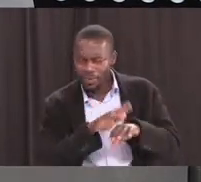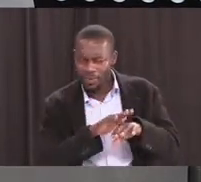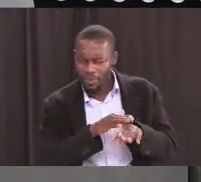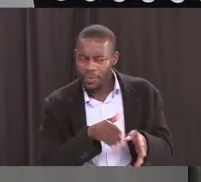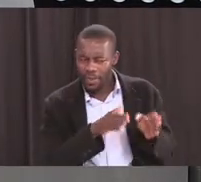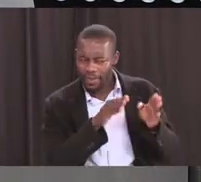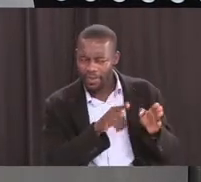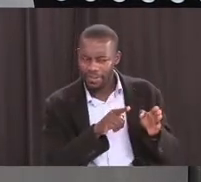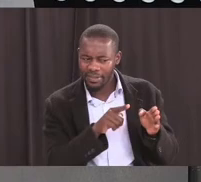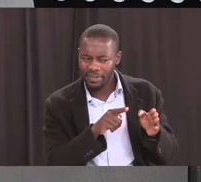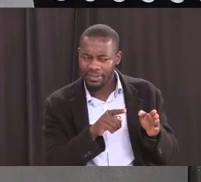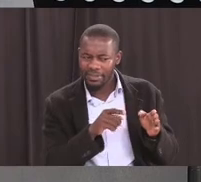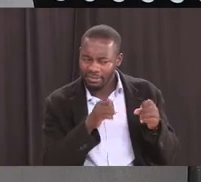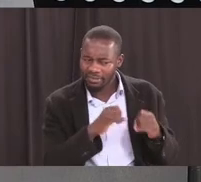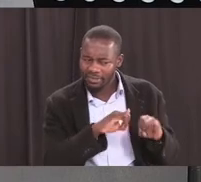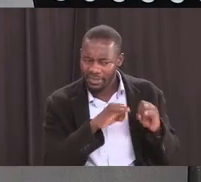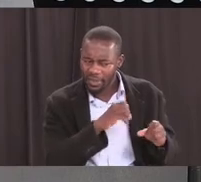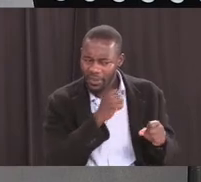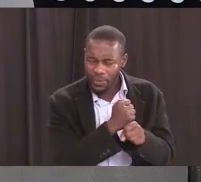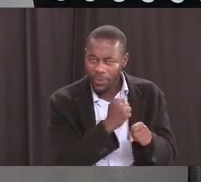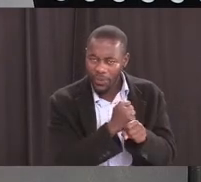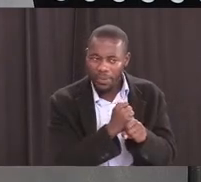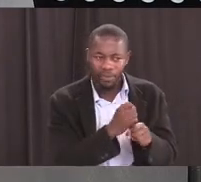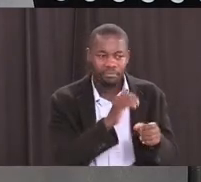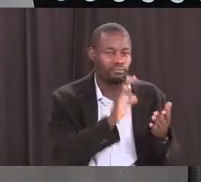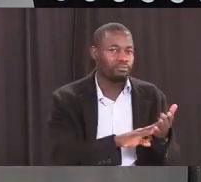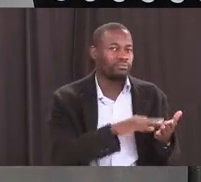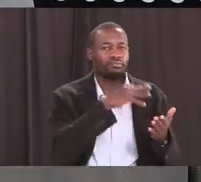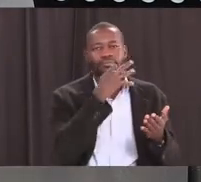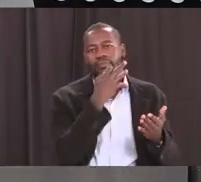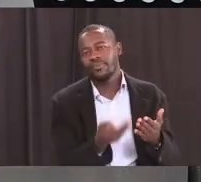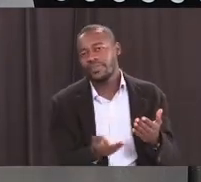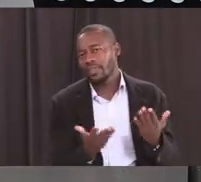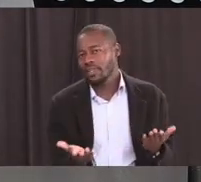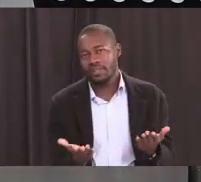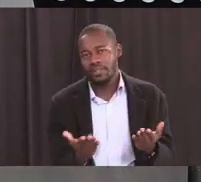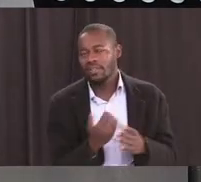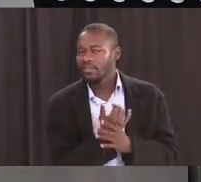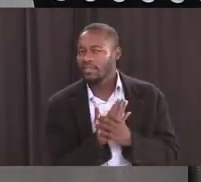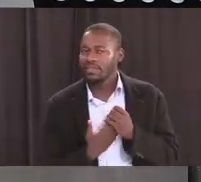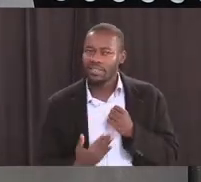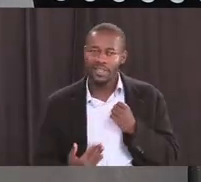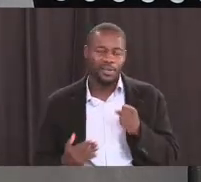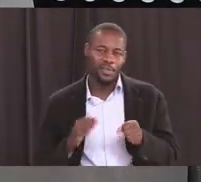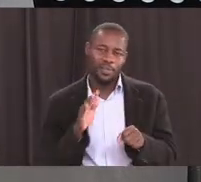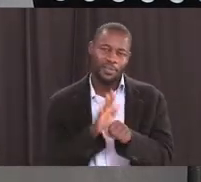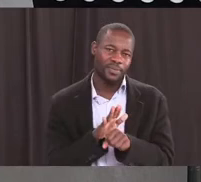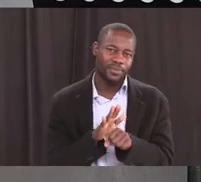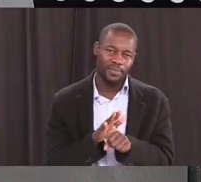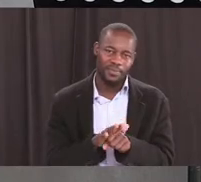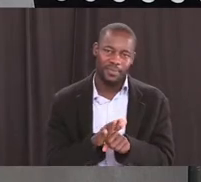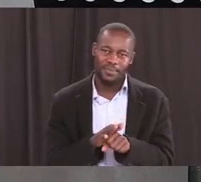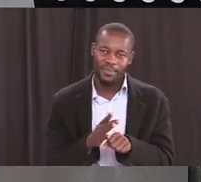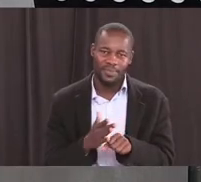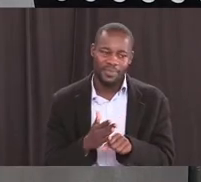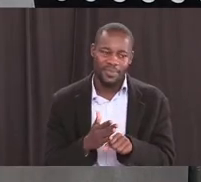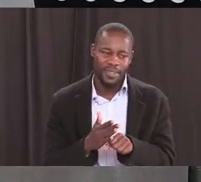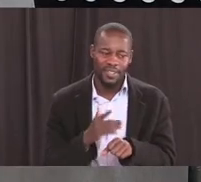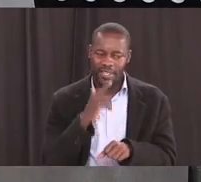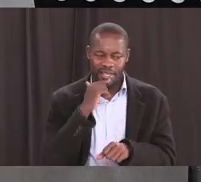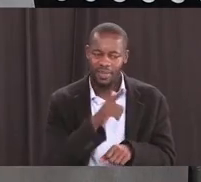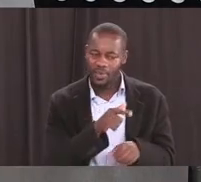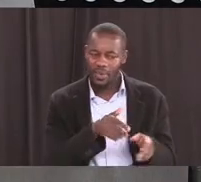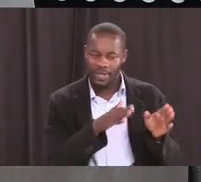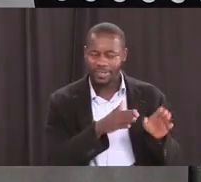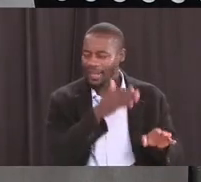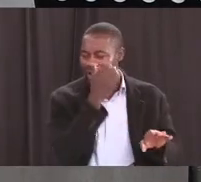you. You've contemplated giving up, throwing in the towel, returning to the easy way, even